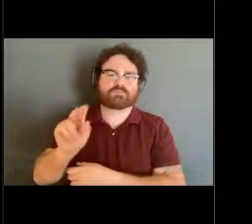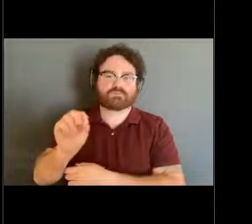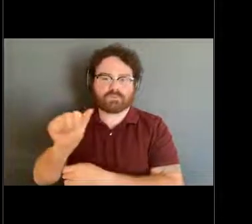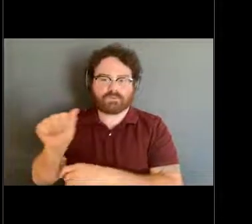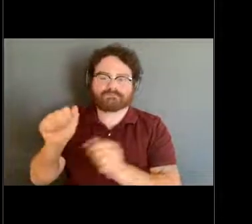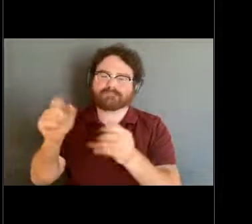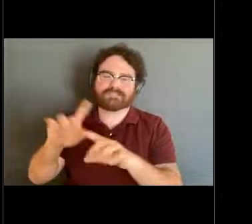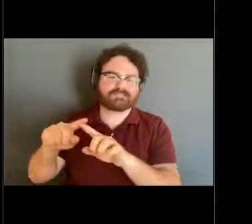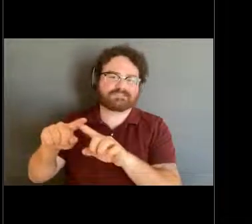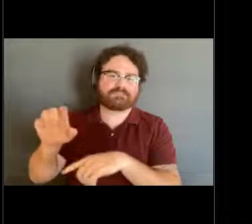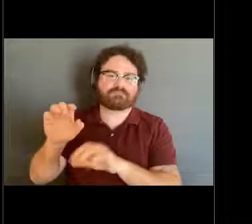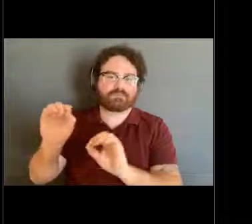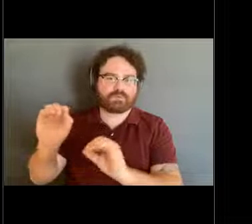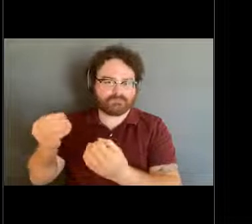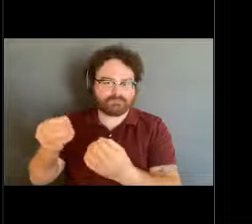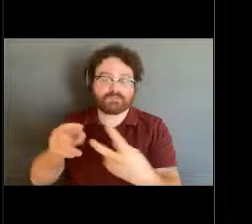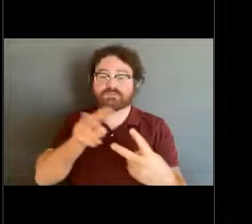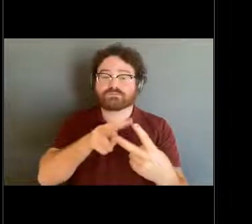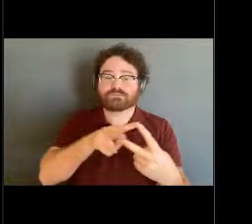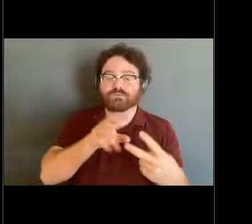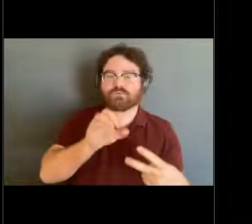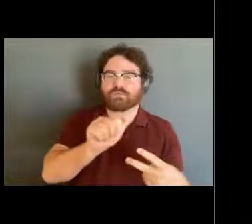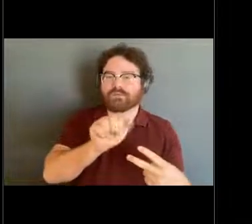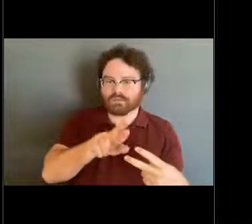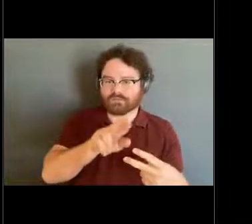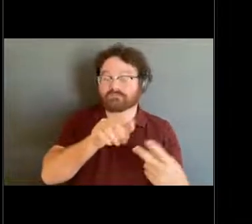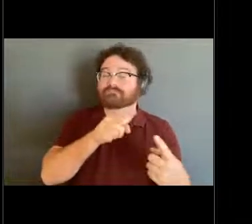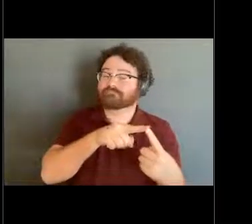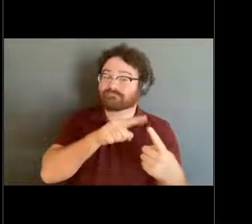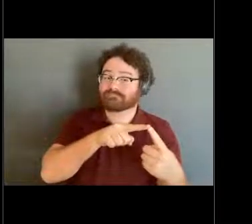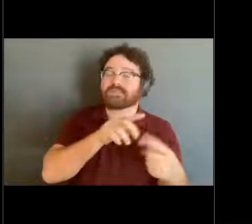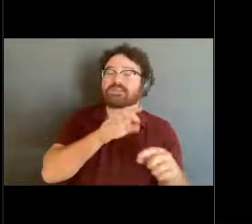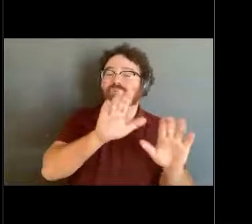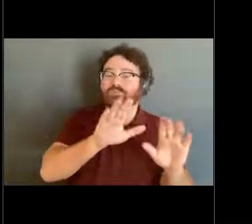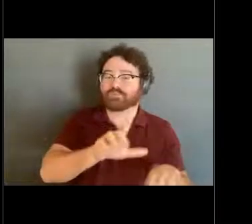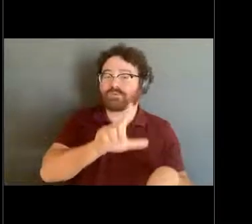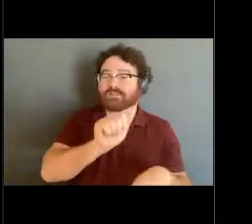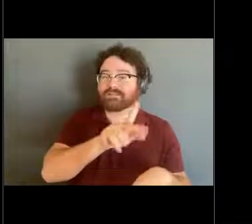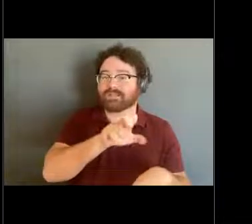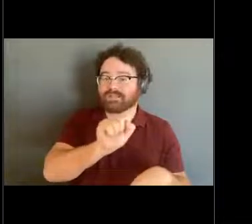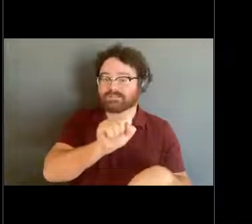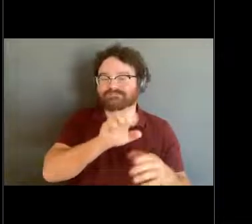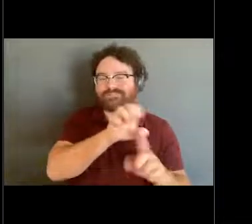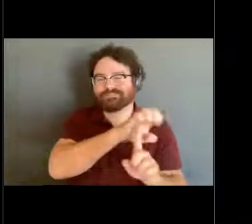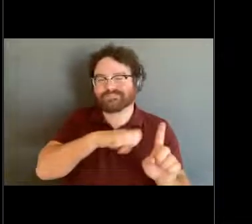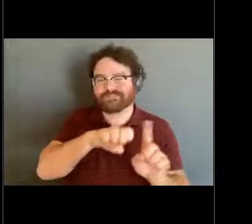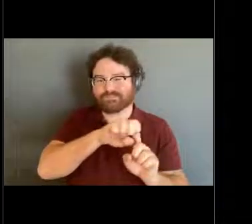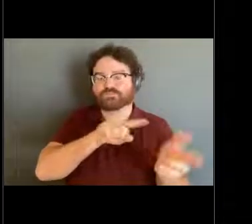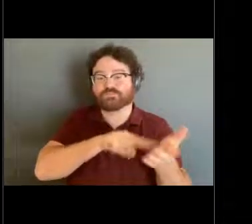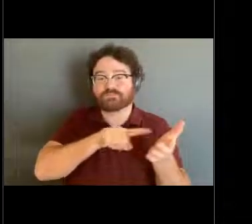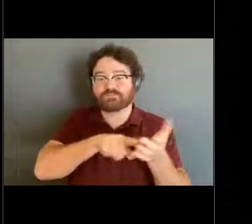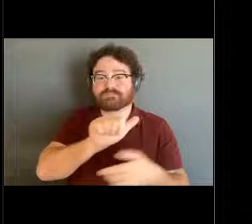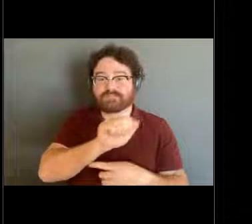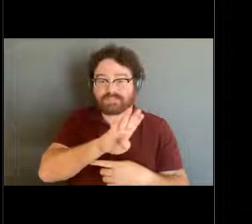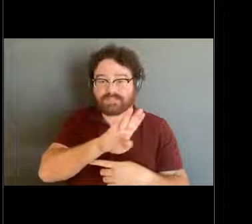2 OAR labs, namely Great Lakes Environmental Research Lab and Global Systems